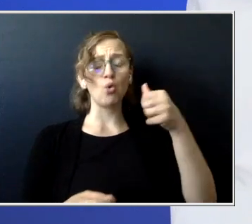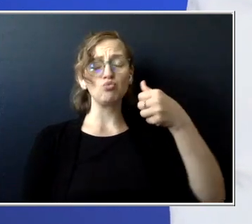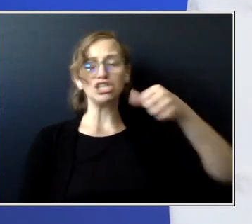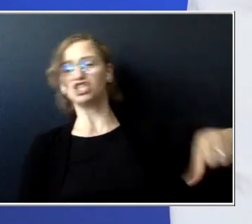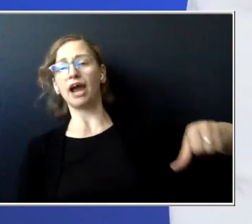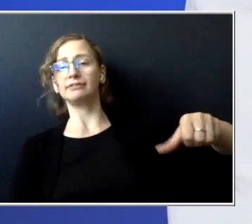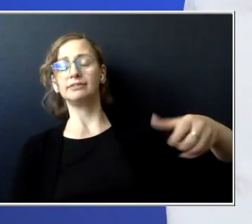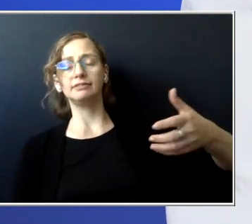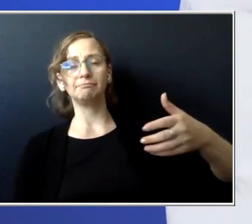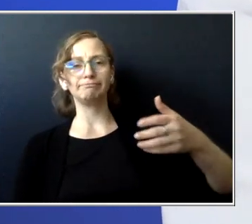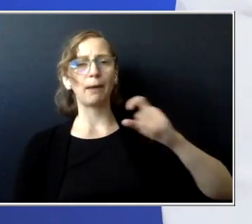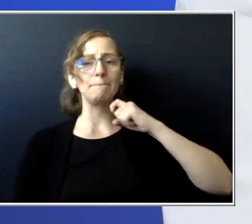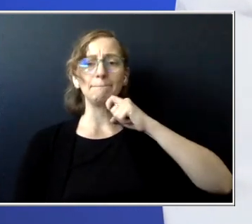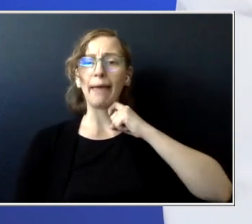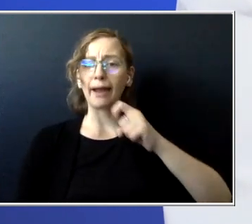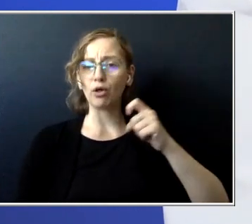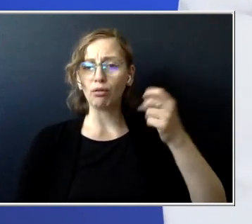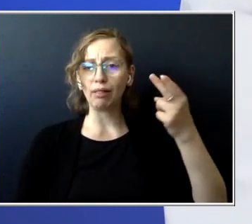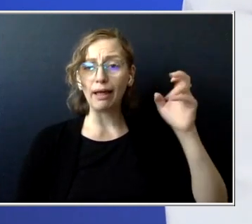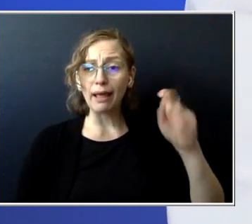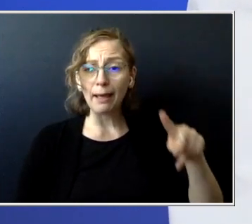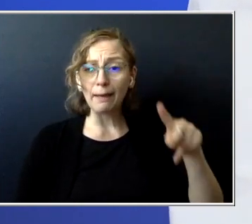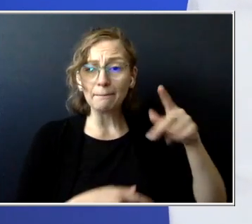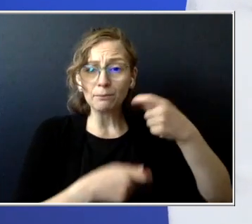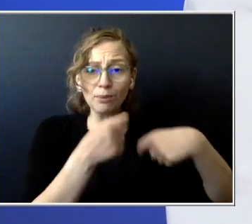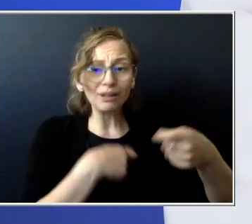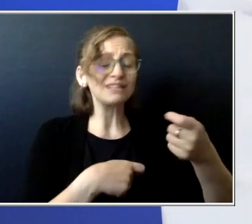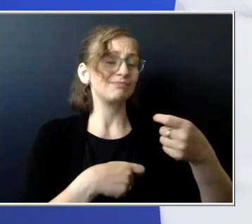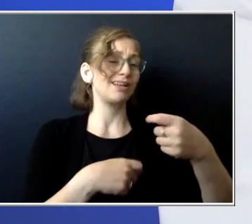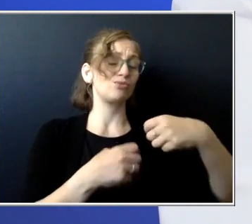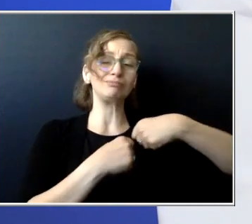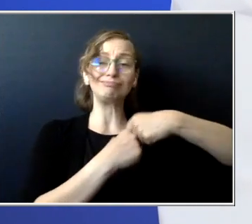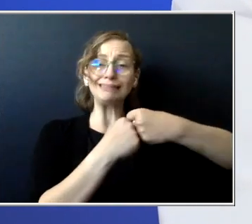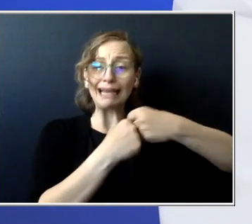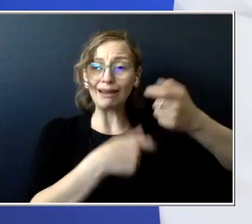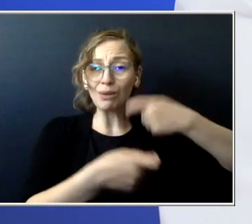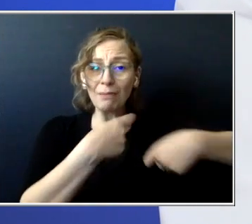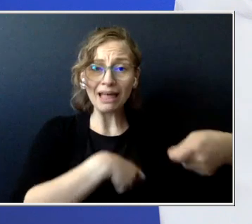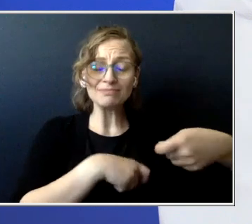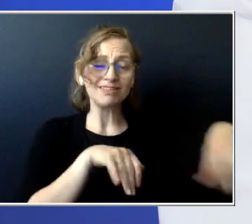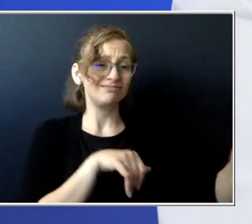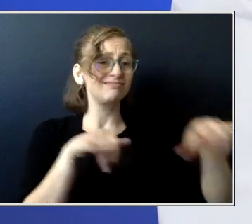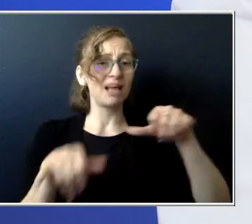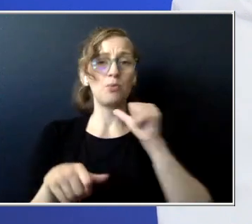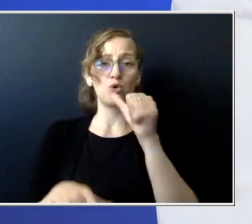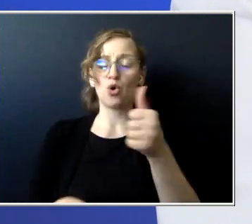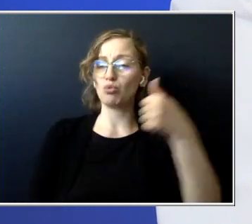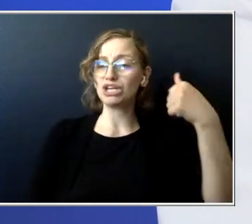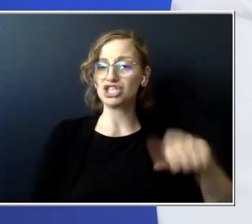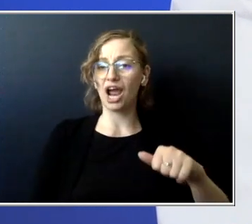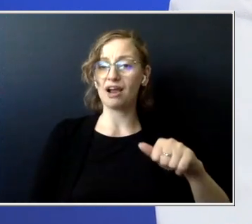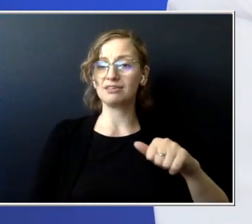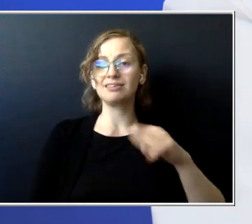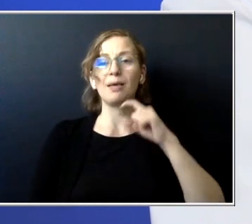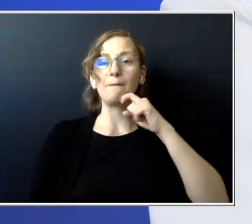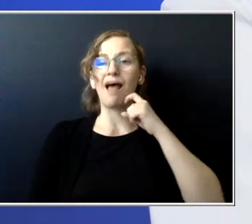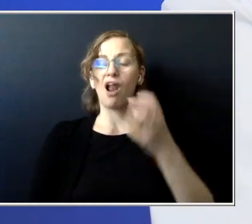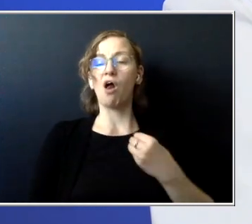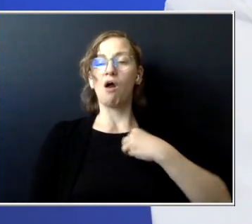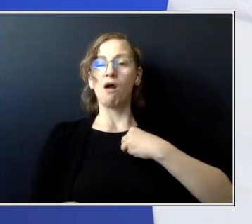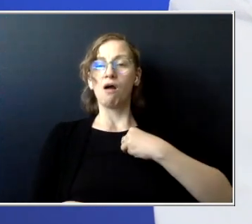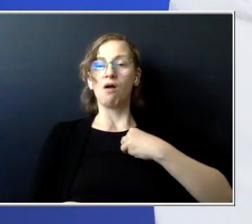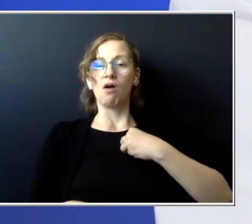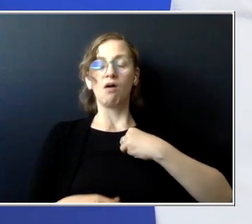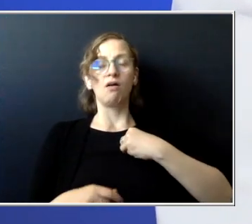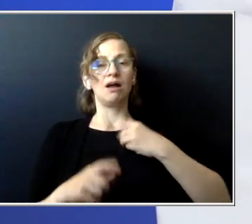metal knee, you don't reject a hunk of metal sticking in your heart. That's different than, say,